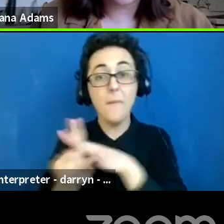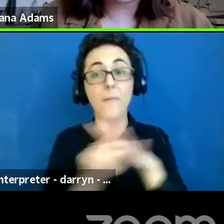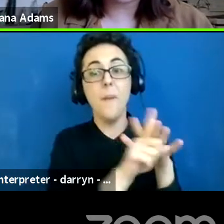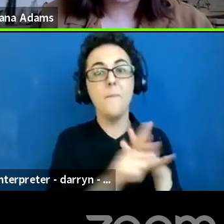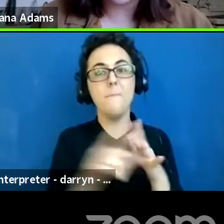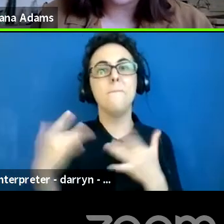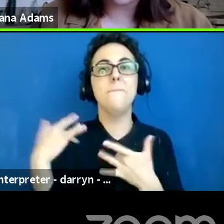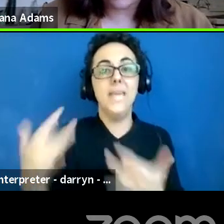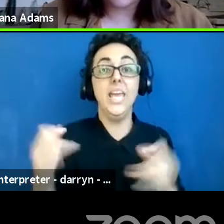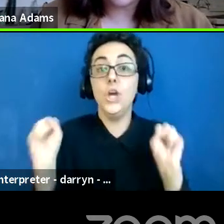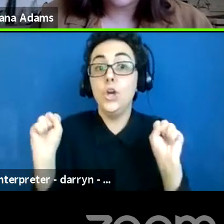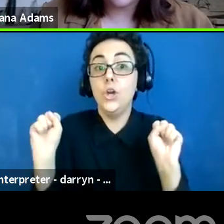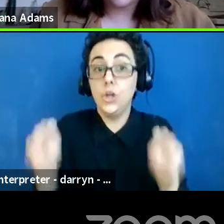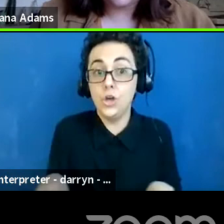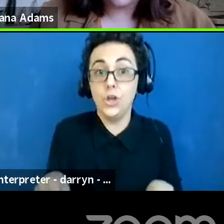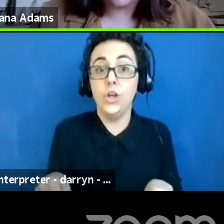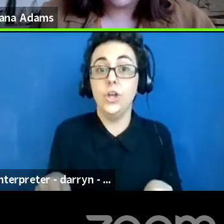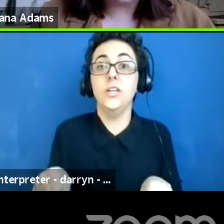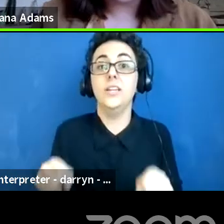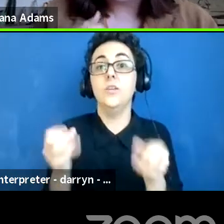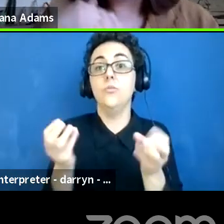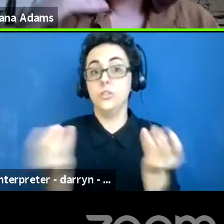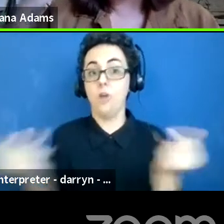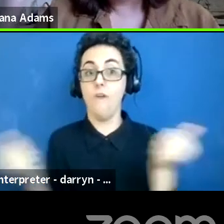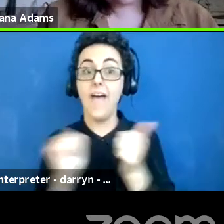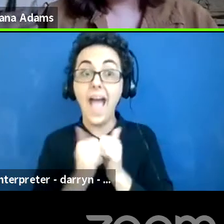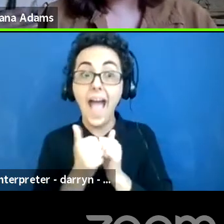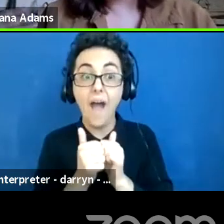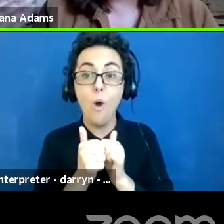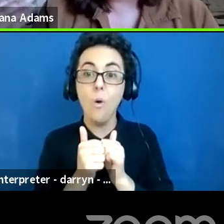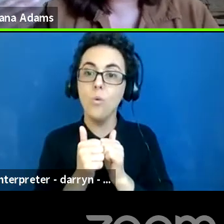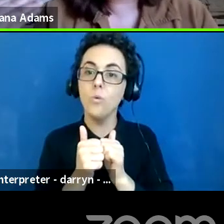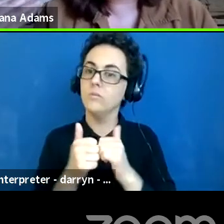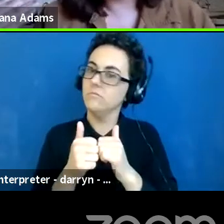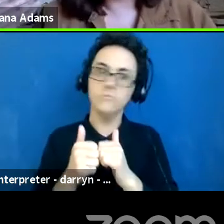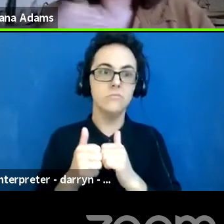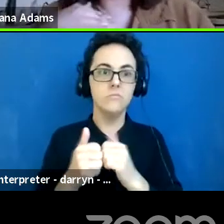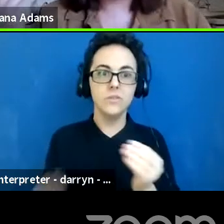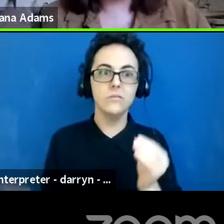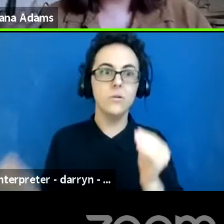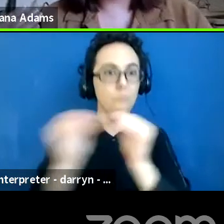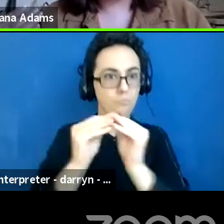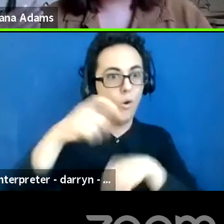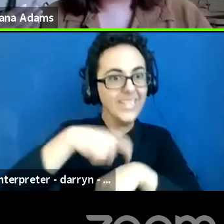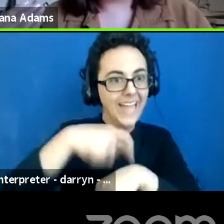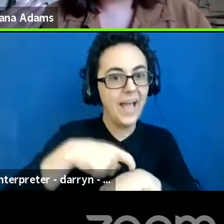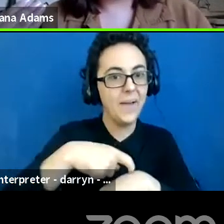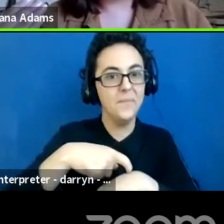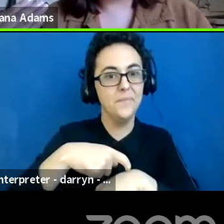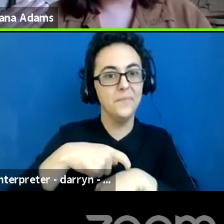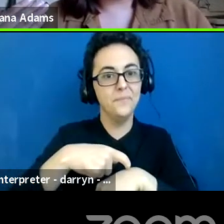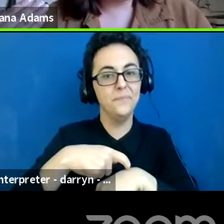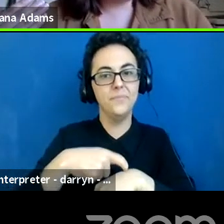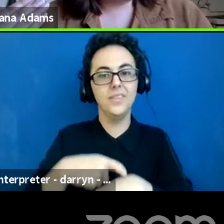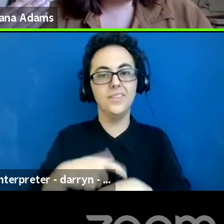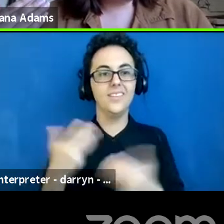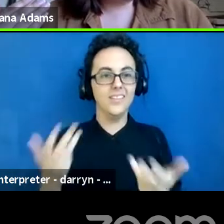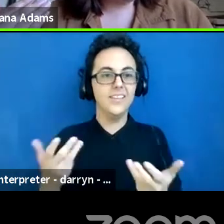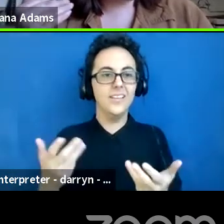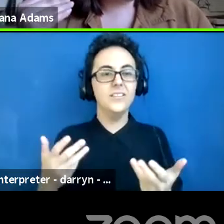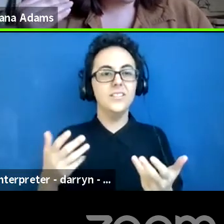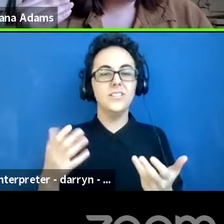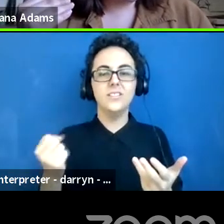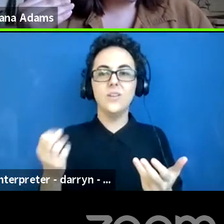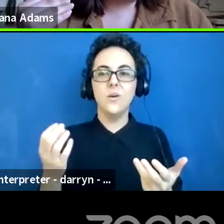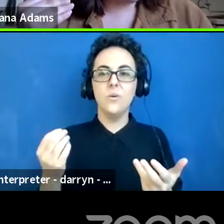these productions is what I find, you know, amid, and then in the end, and at the end of that, you know,